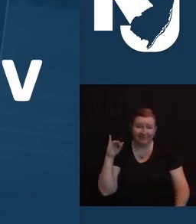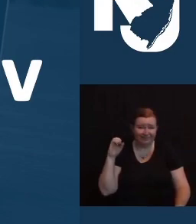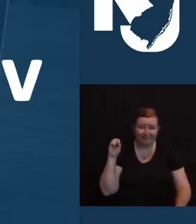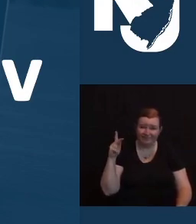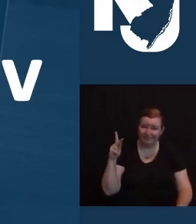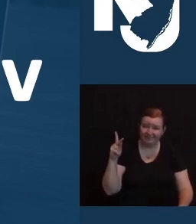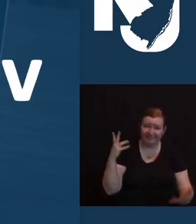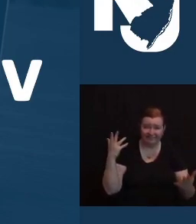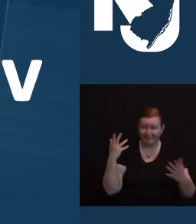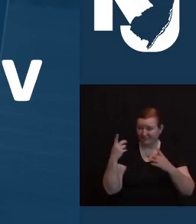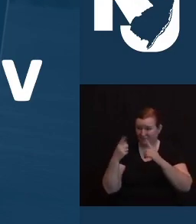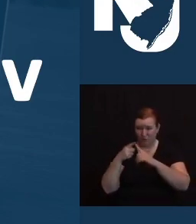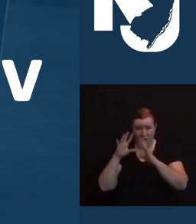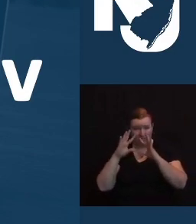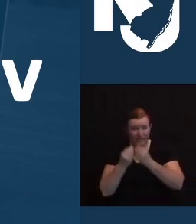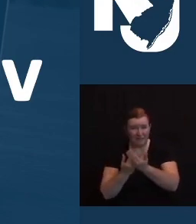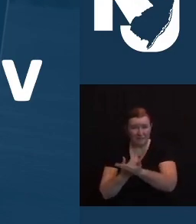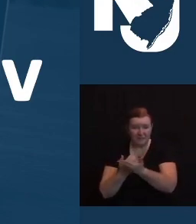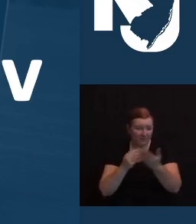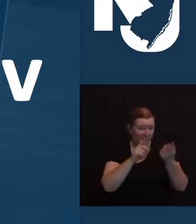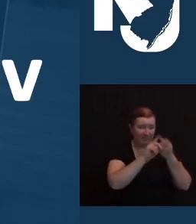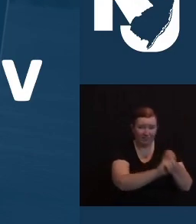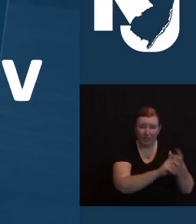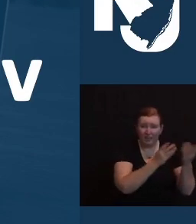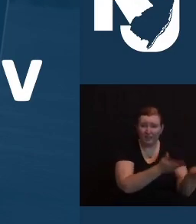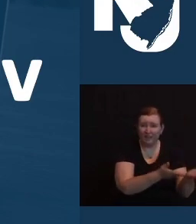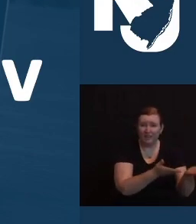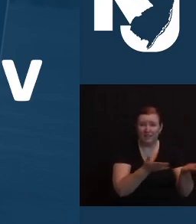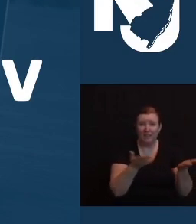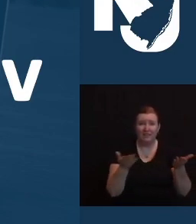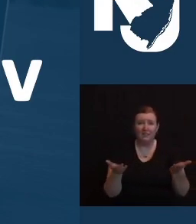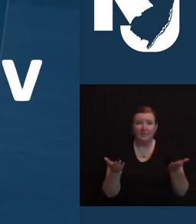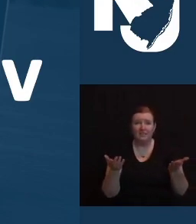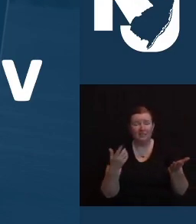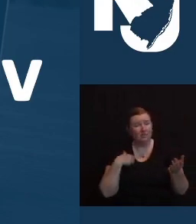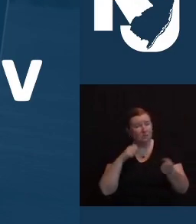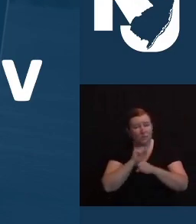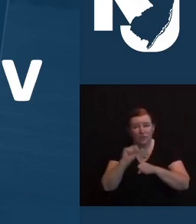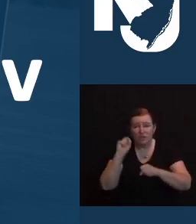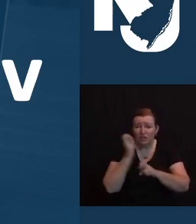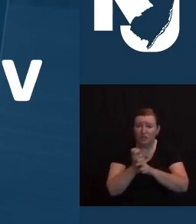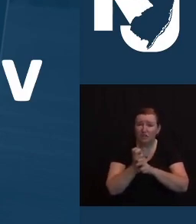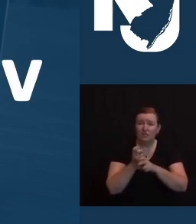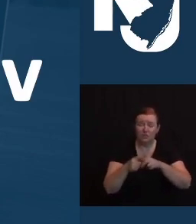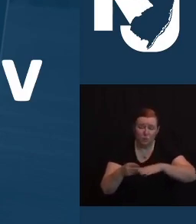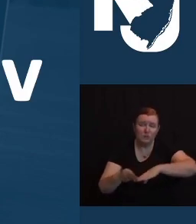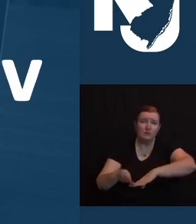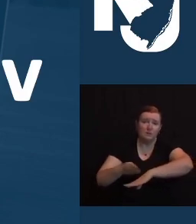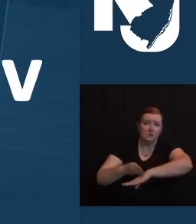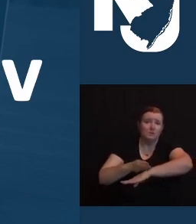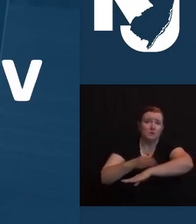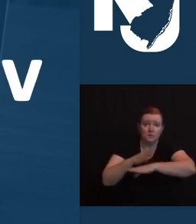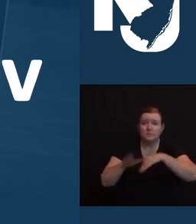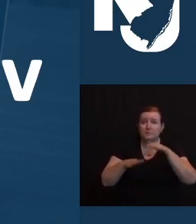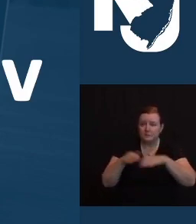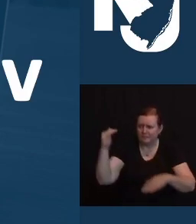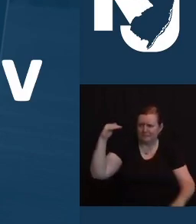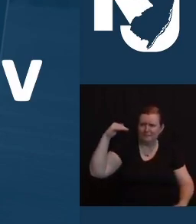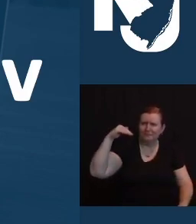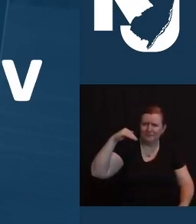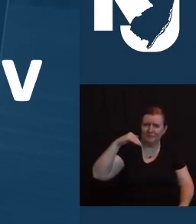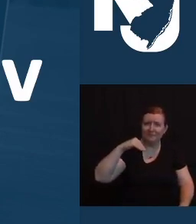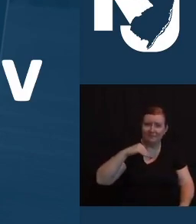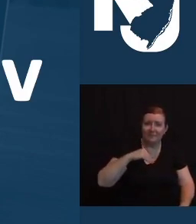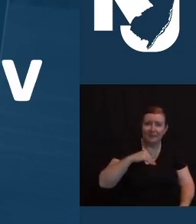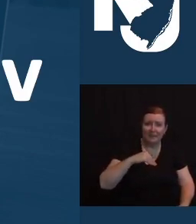and friends at risk. We have worked so hard to get to where we are now. We can't slide backward. So keep it up.